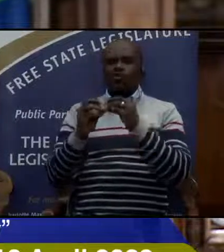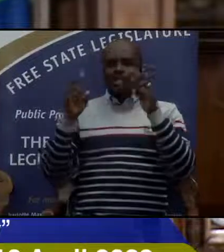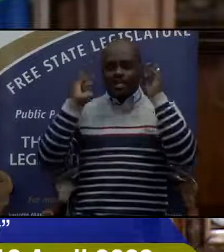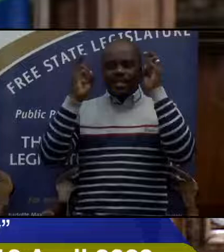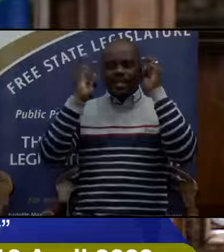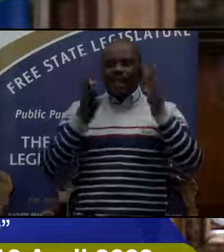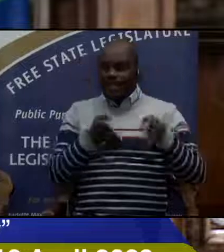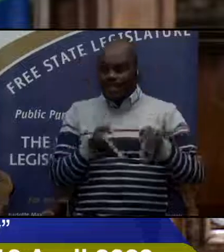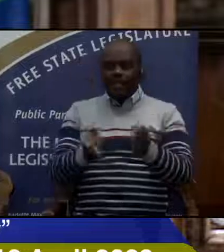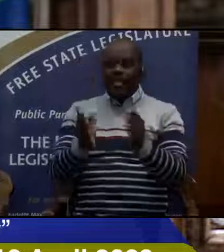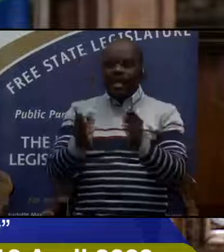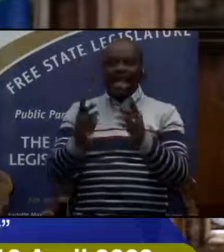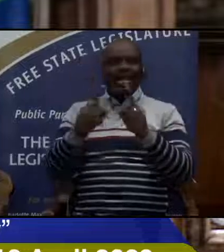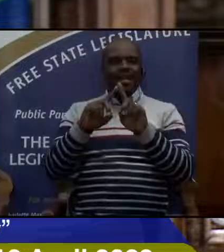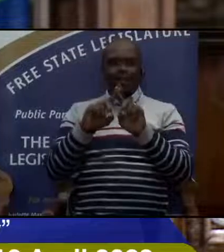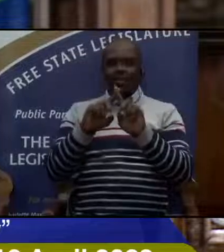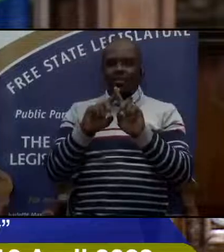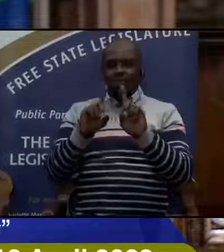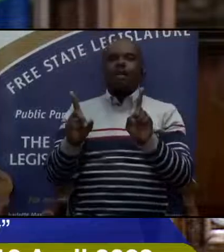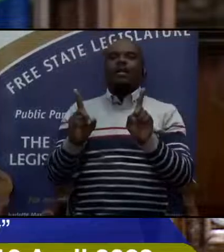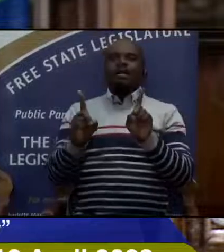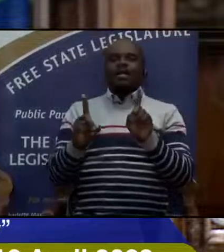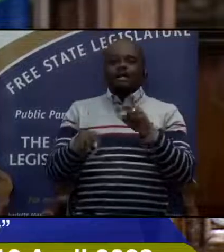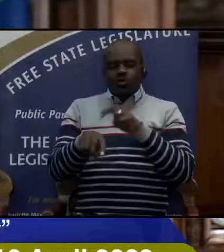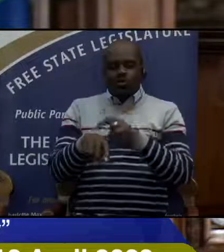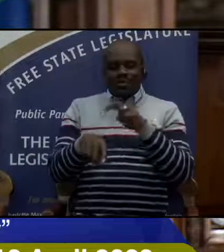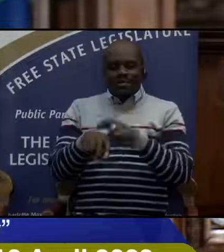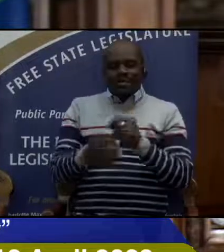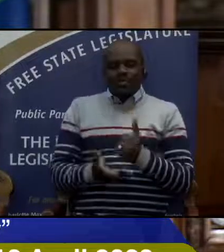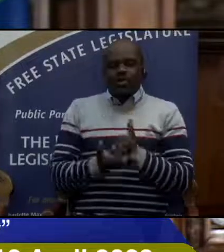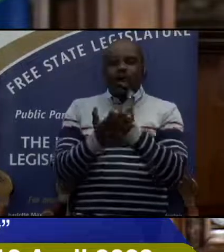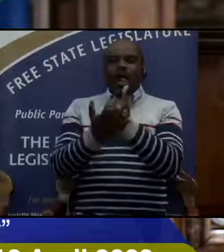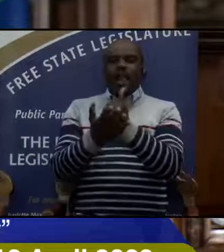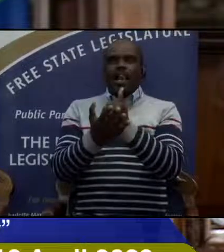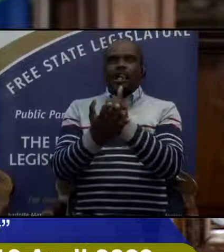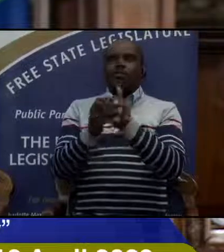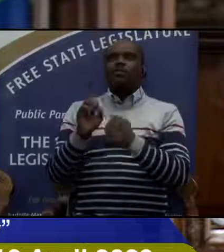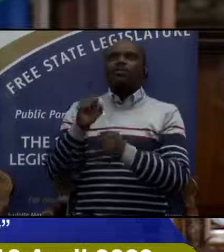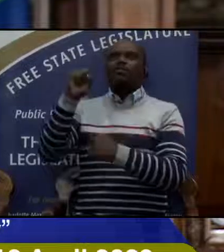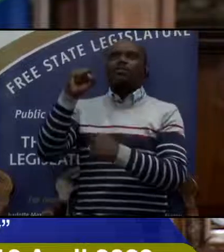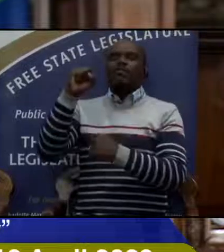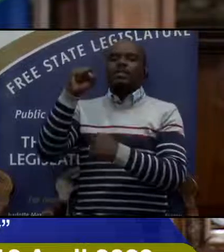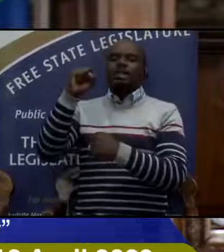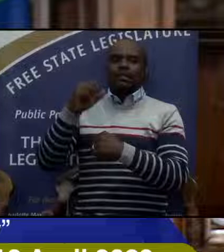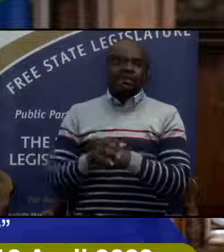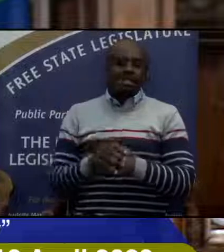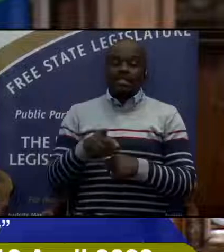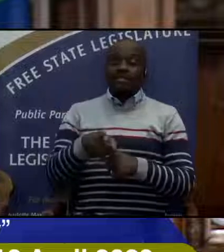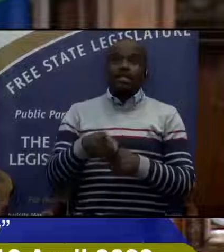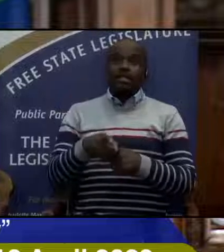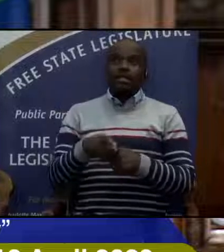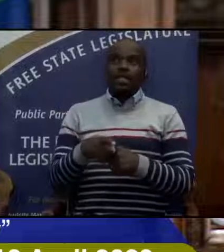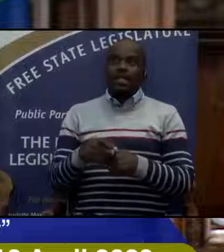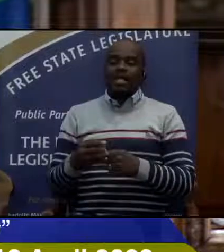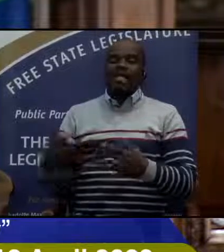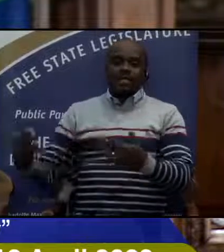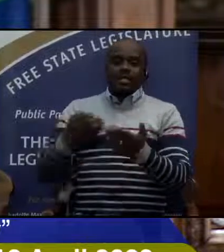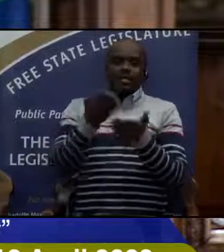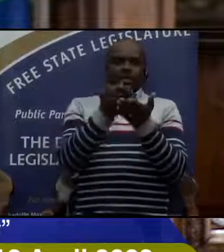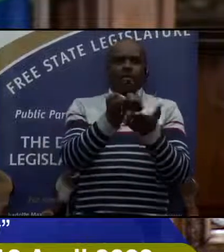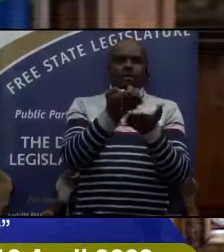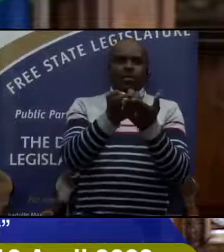rescue Bloemfontein Celtics. That brings economic spin-offs to Free State. I'm saying